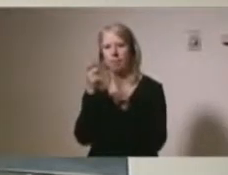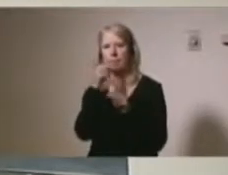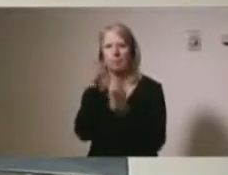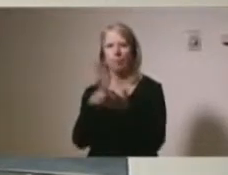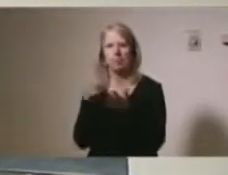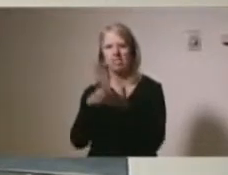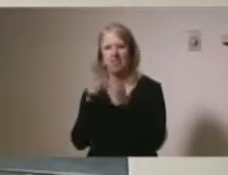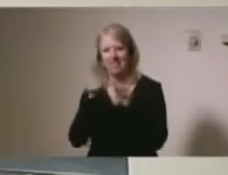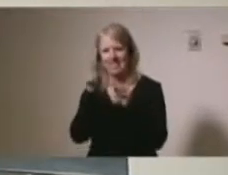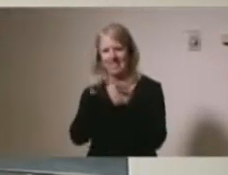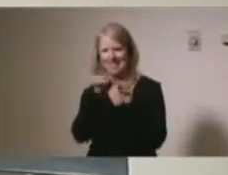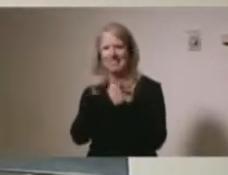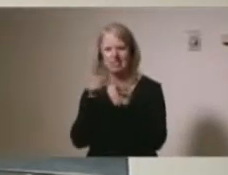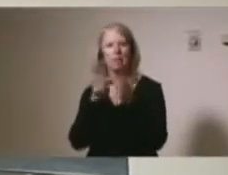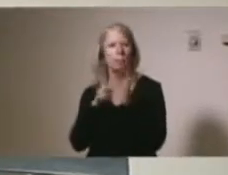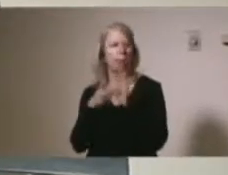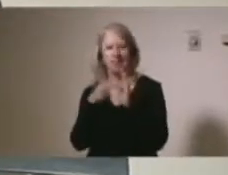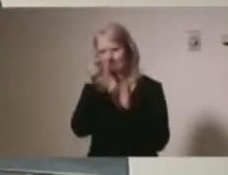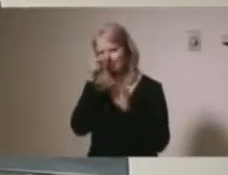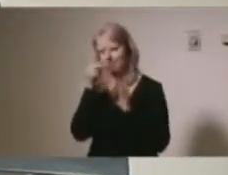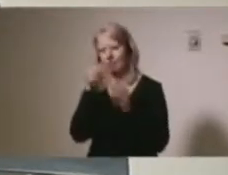So we're very close to our clients.